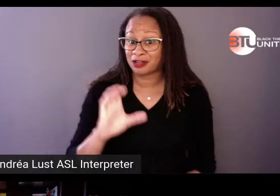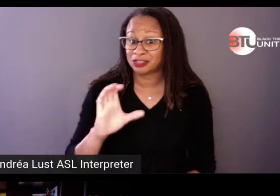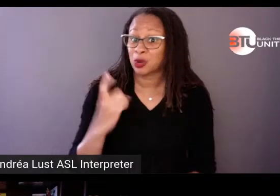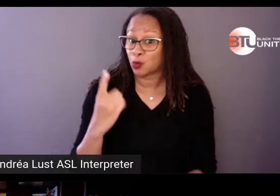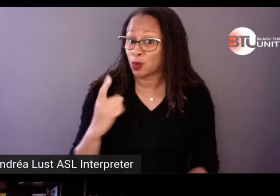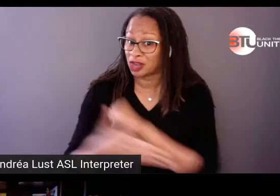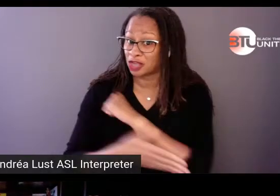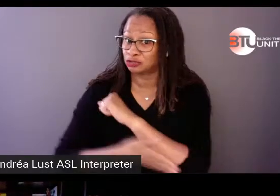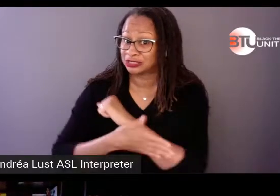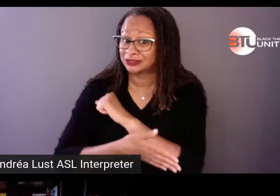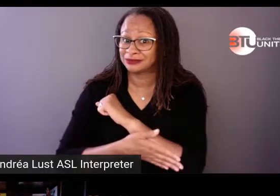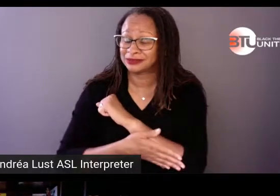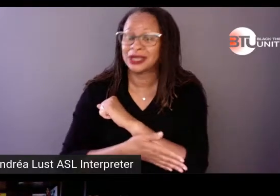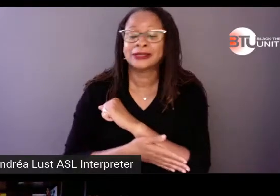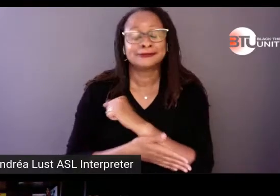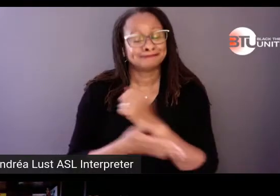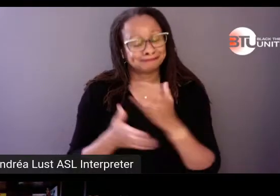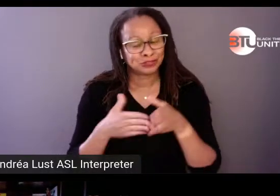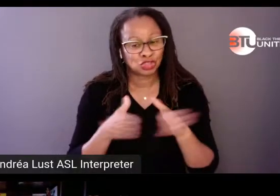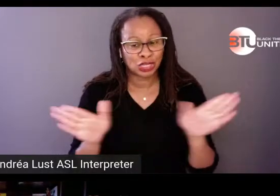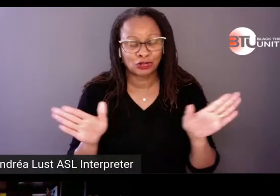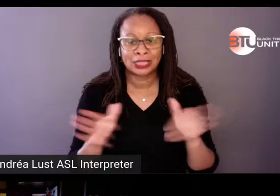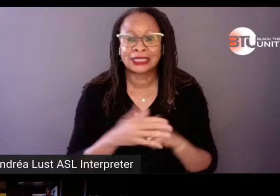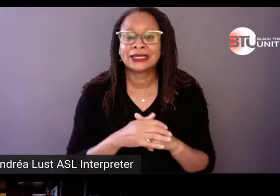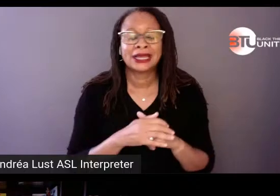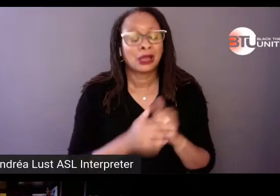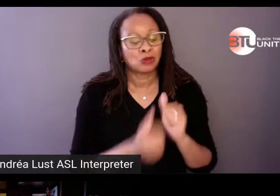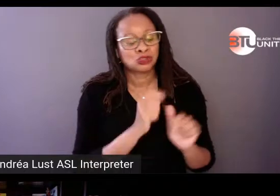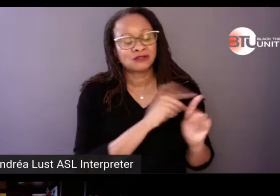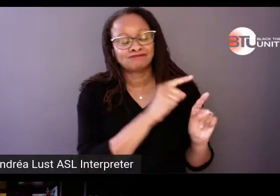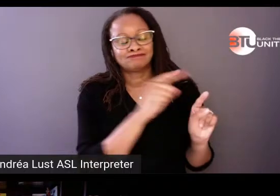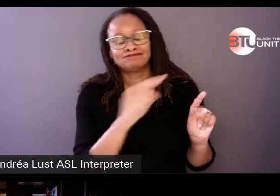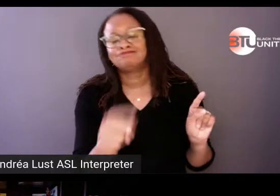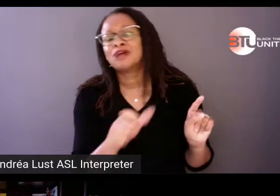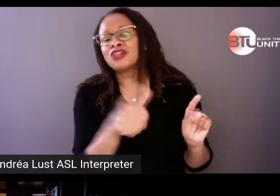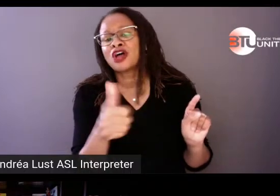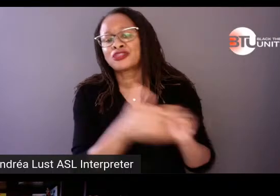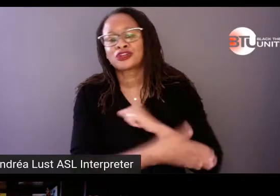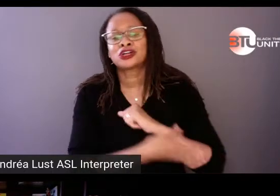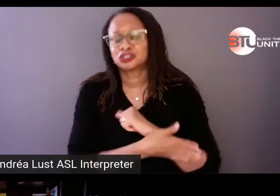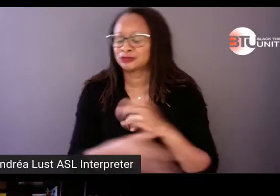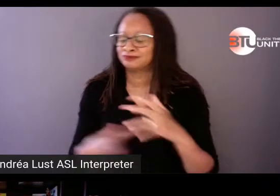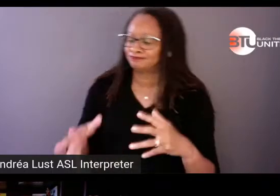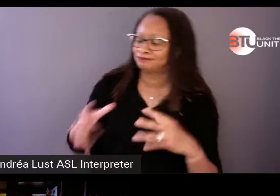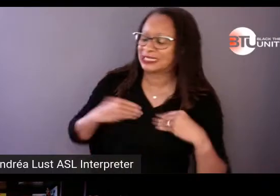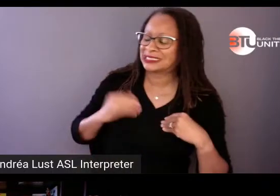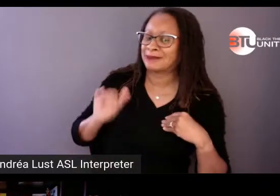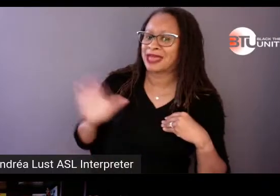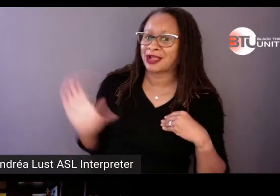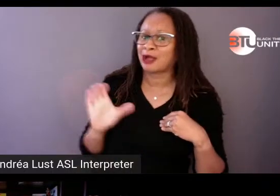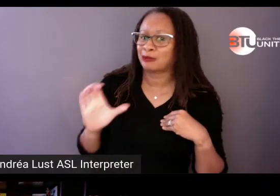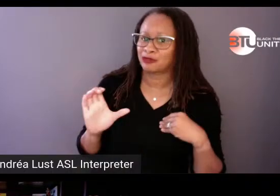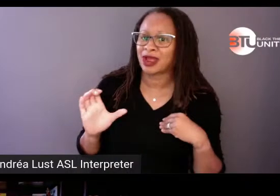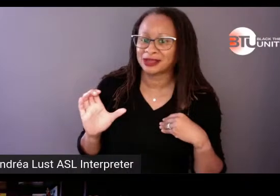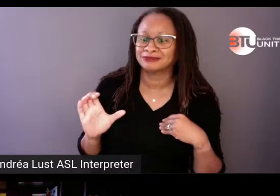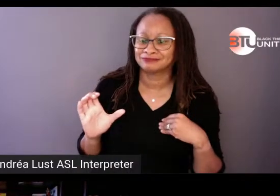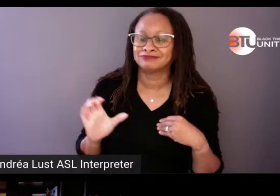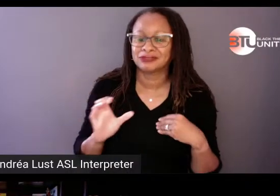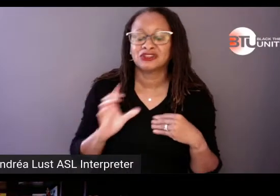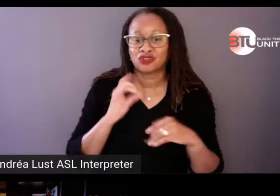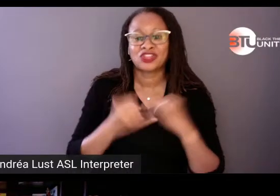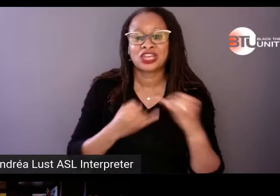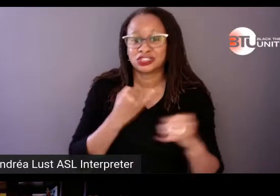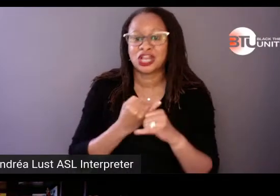country, pretty much just about every other country in the world is going to be a signatory to those international